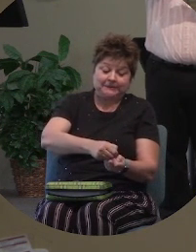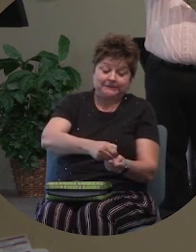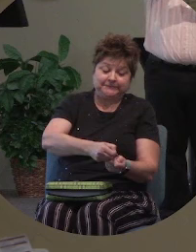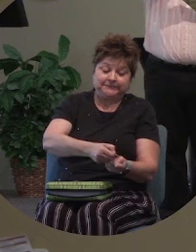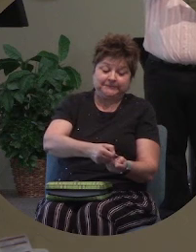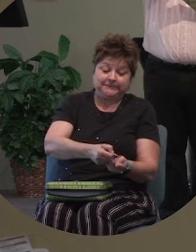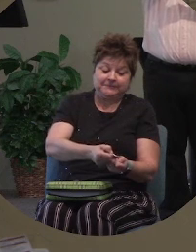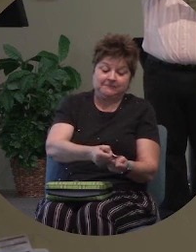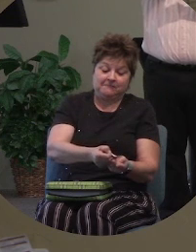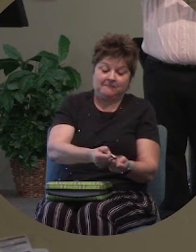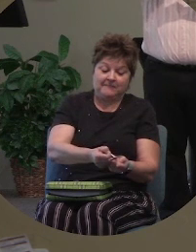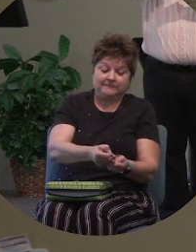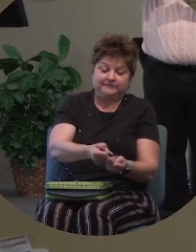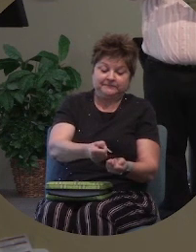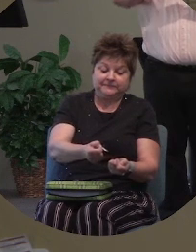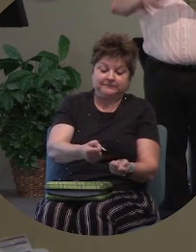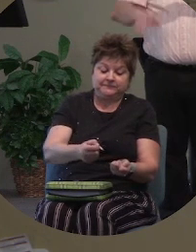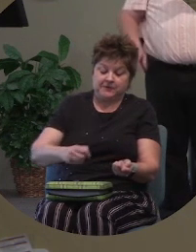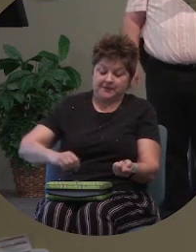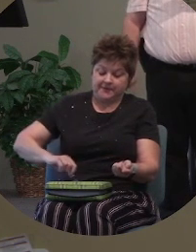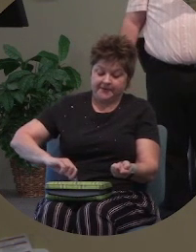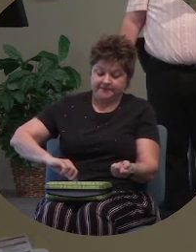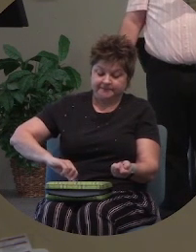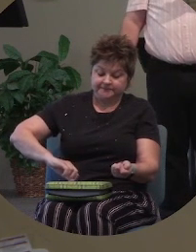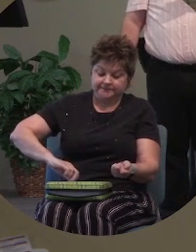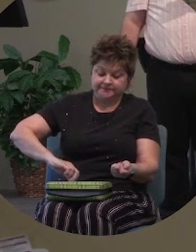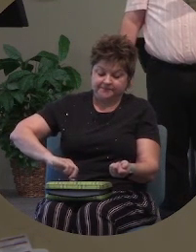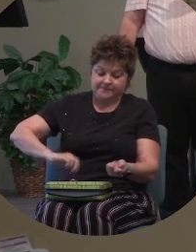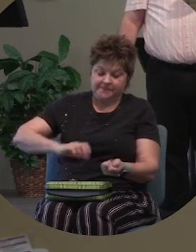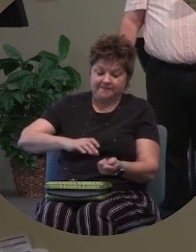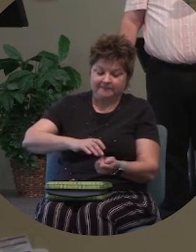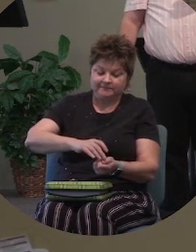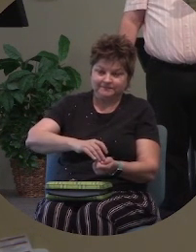you as it's facing away from you.